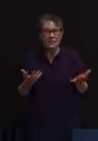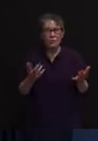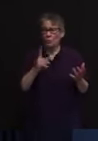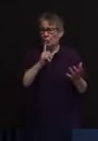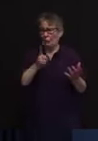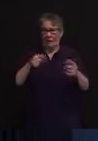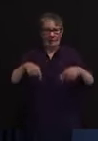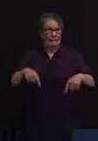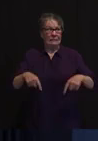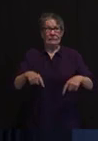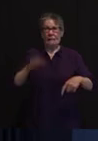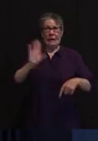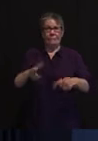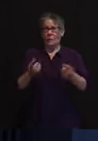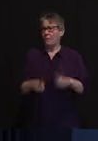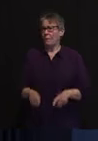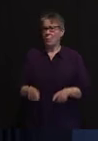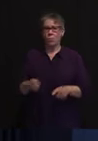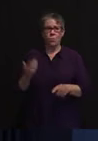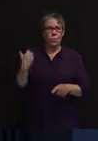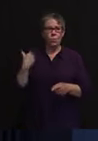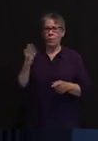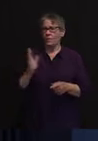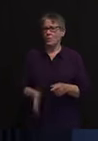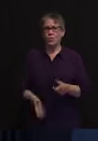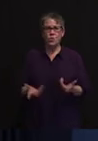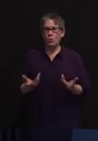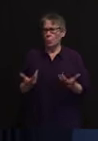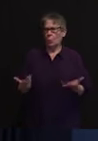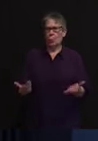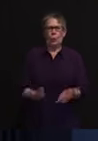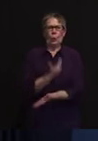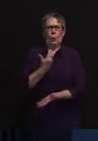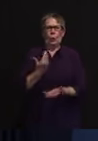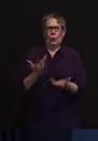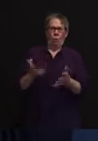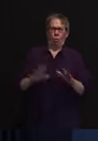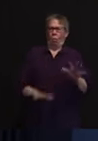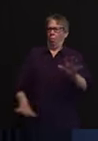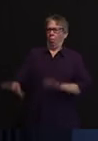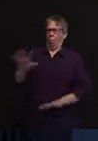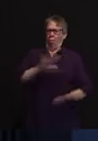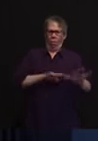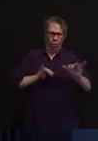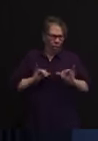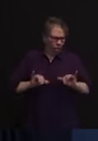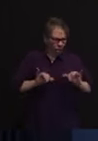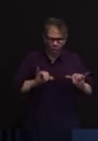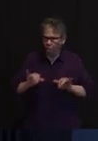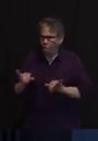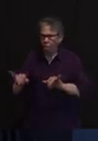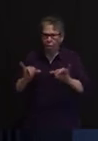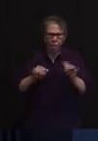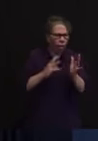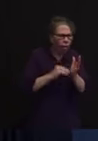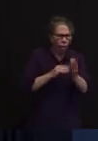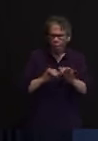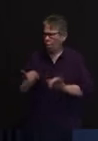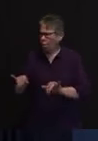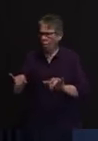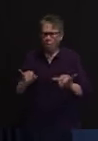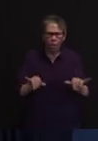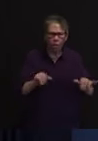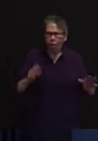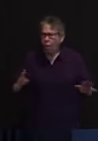these steps to try to mitigate and flatten the curve and what that will happen. We do not know how heat will affect it over the